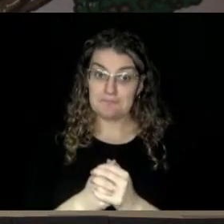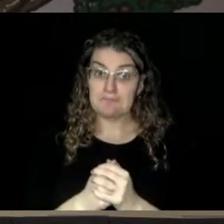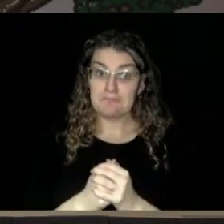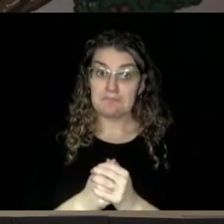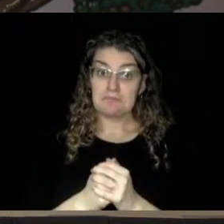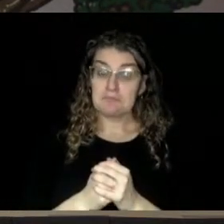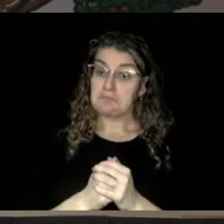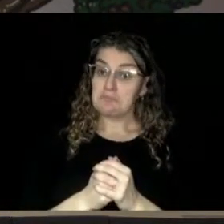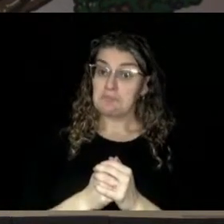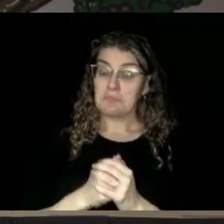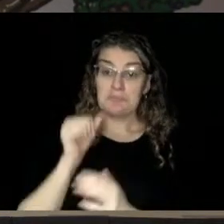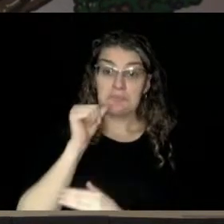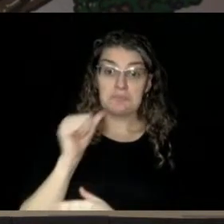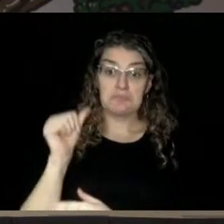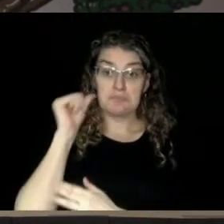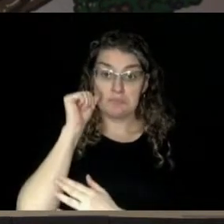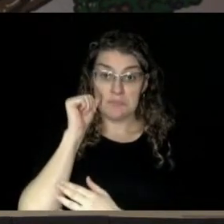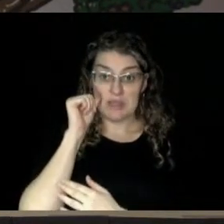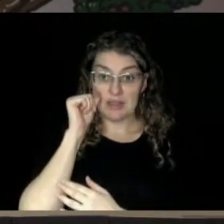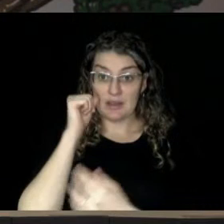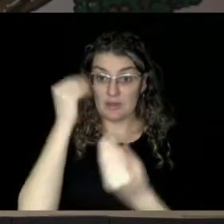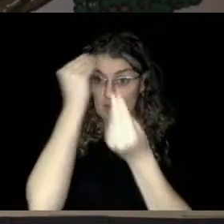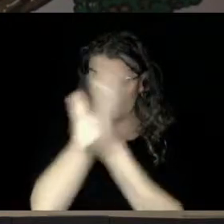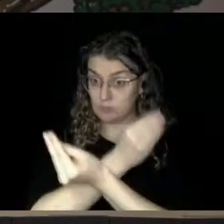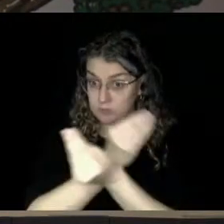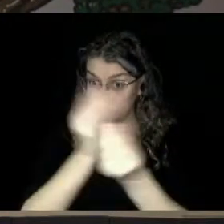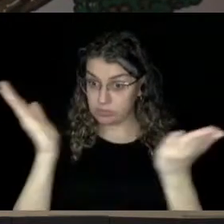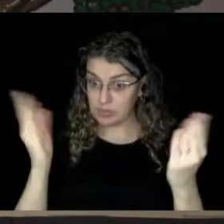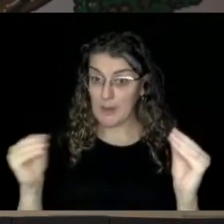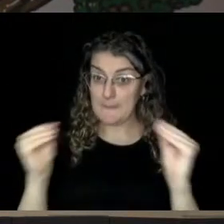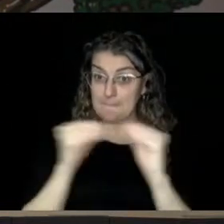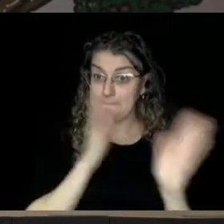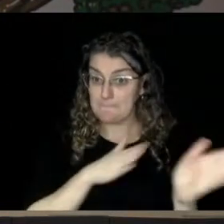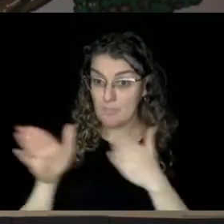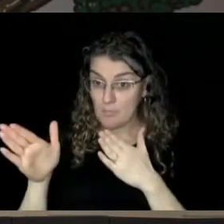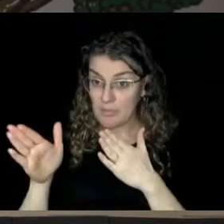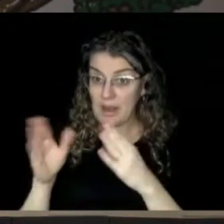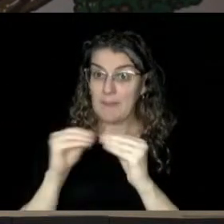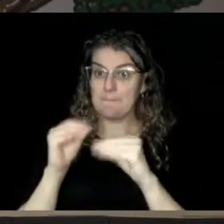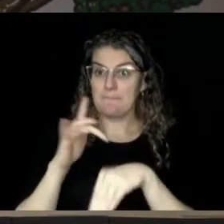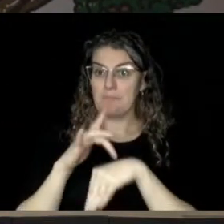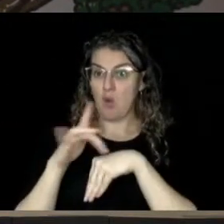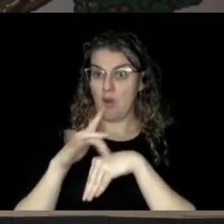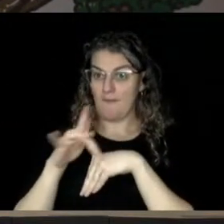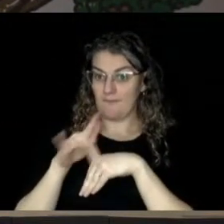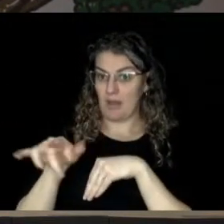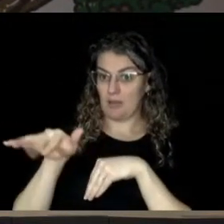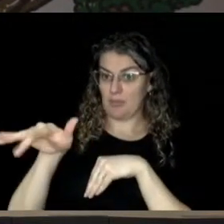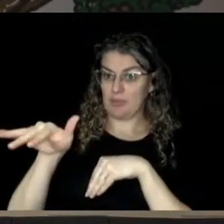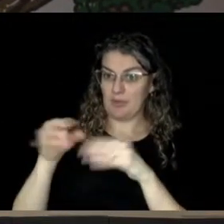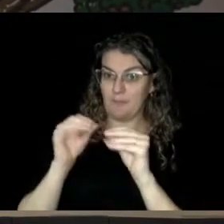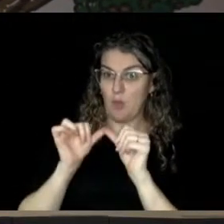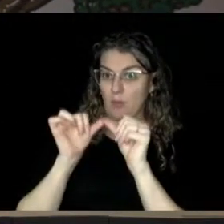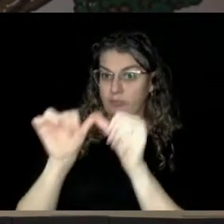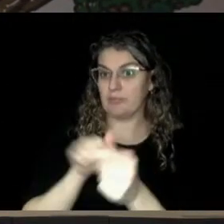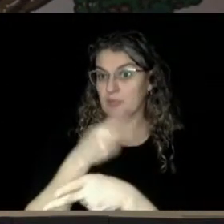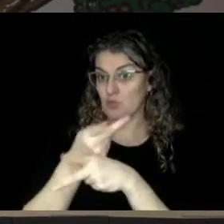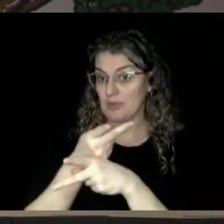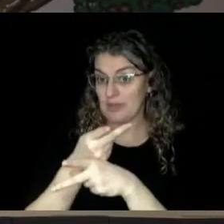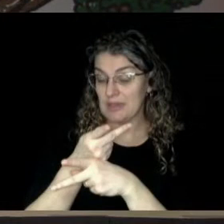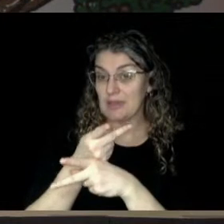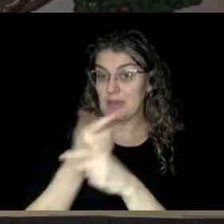see the announcement yesterday for some future planning of having that available on a longer term and more permanent basis. So that's excellent.